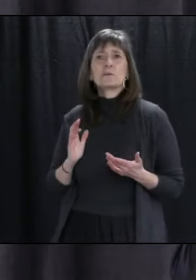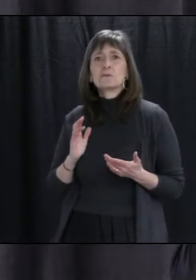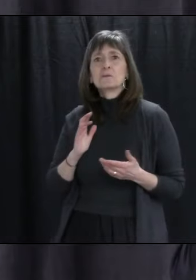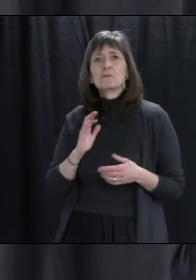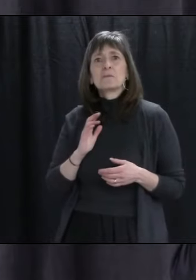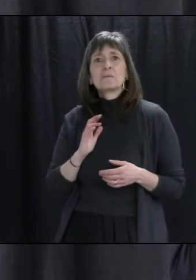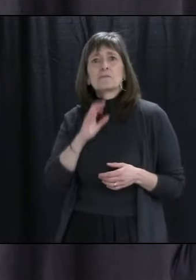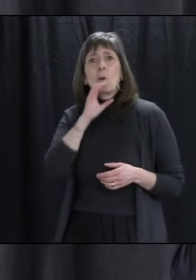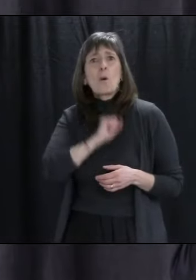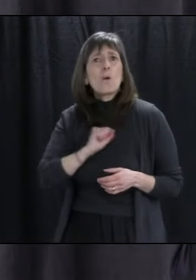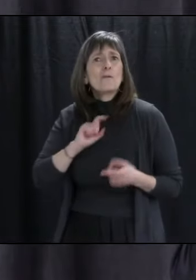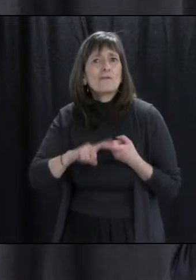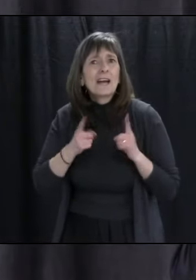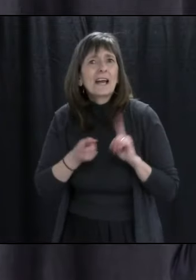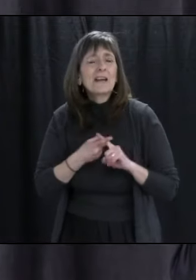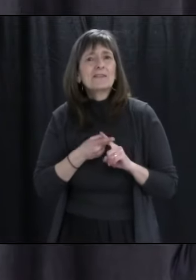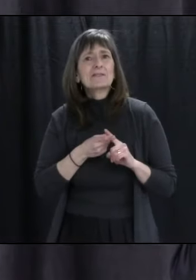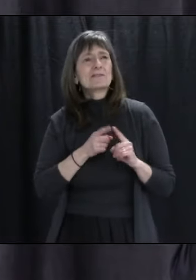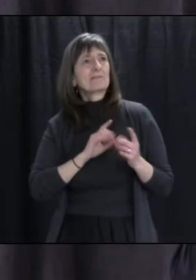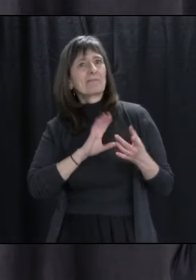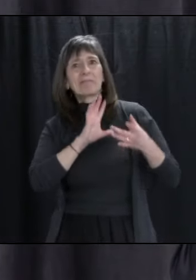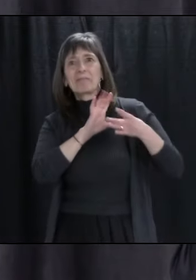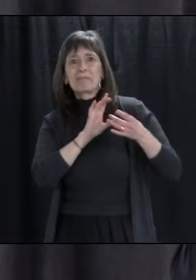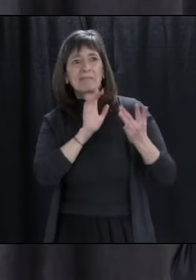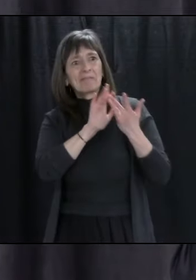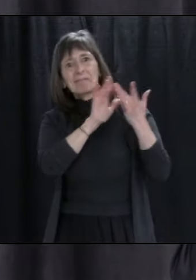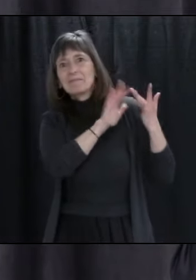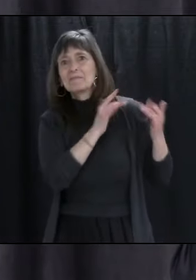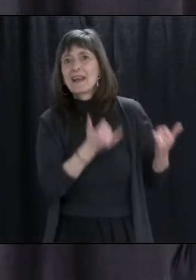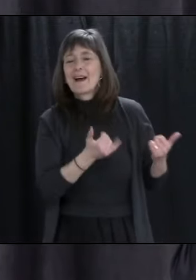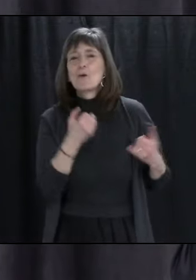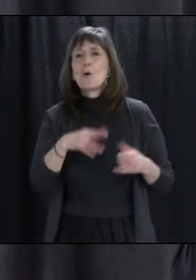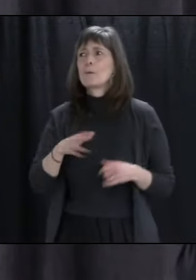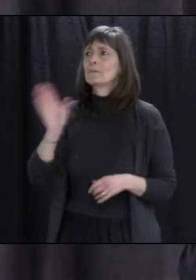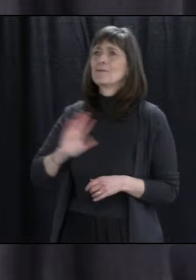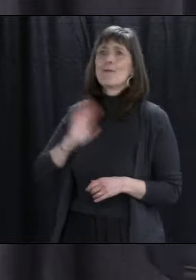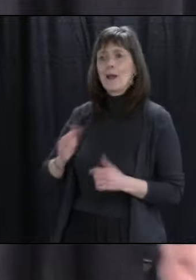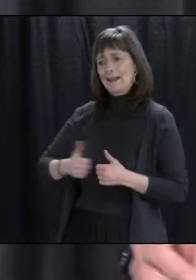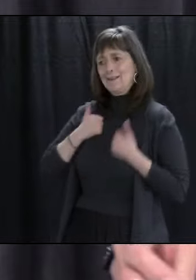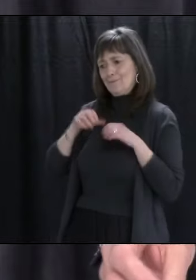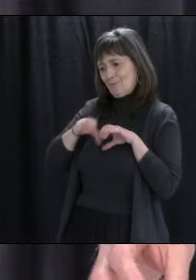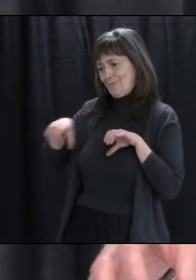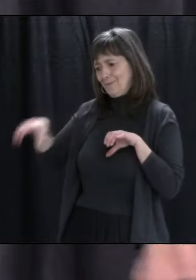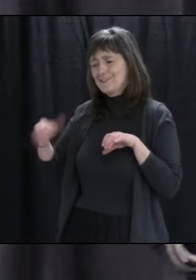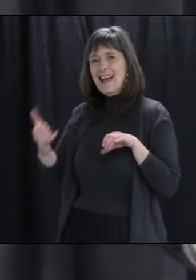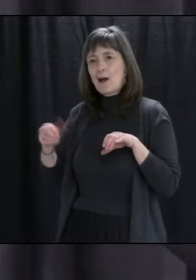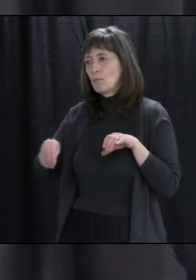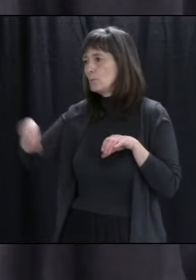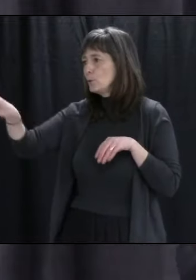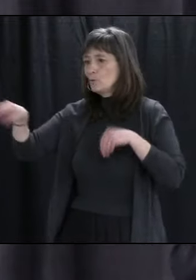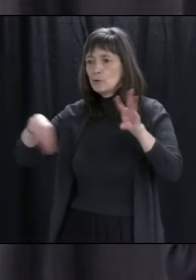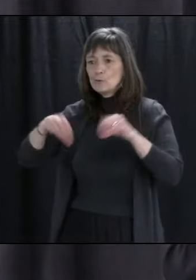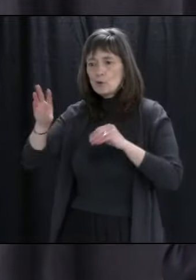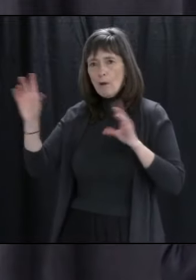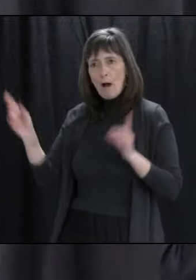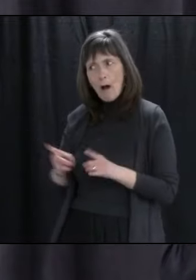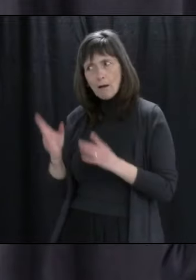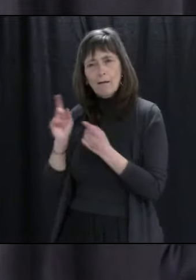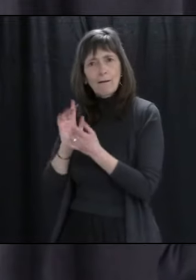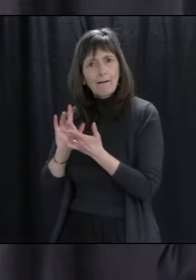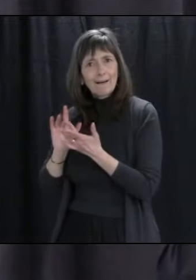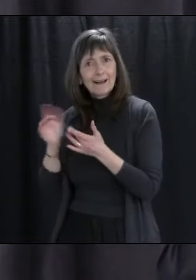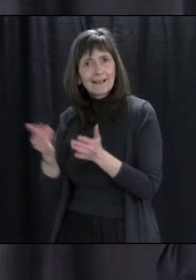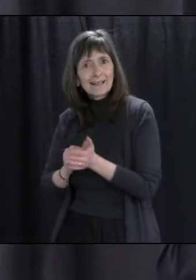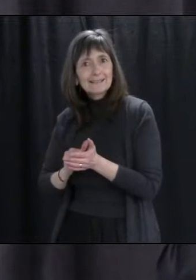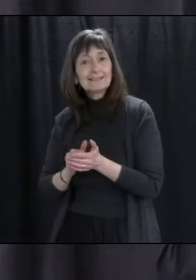some classmates, people that were neighbors of those in the past. They are reconnecting. So we can do this in many forms. Some people are leaving notes. They're